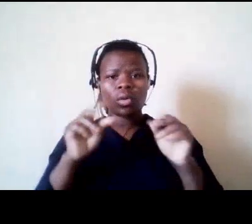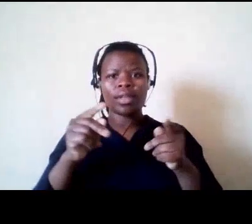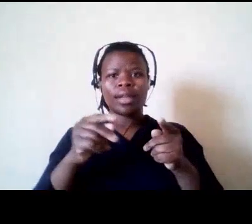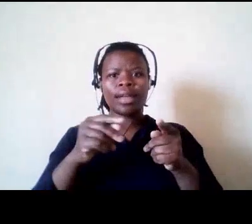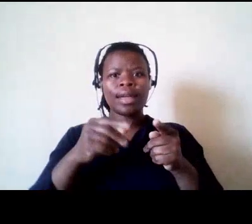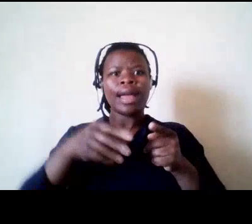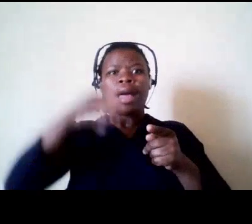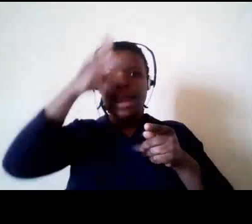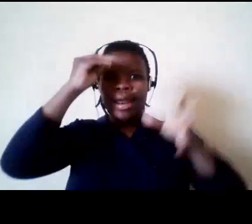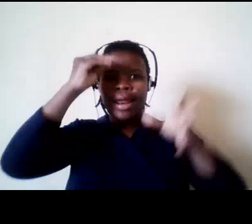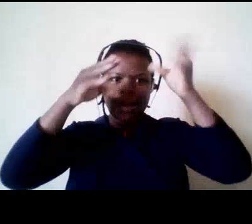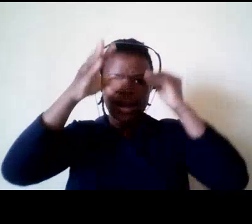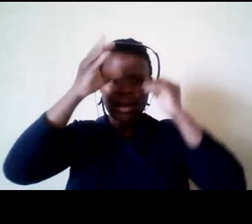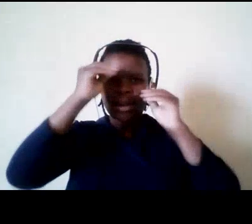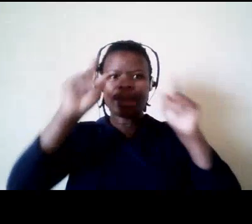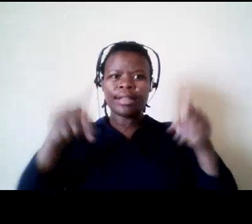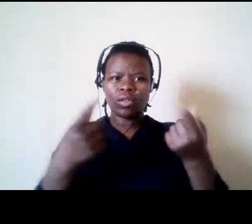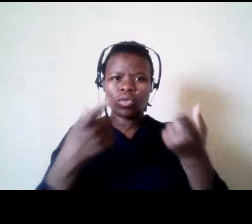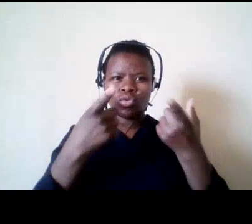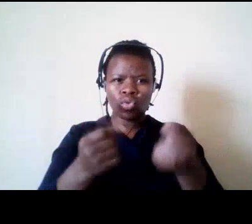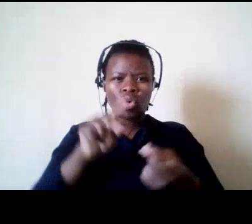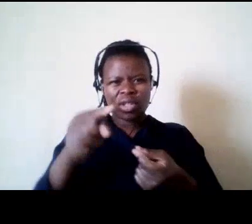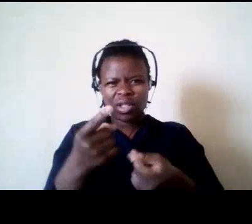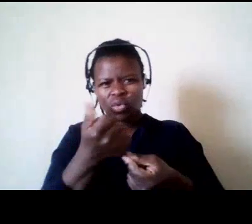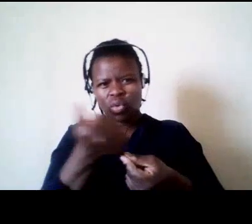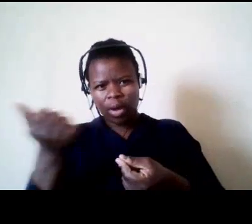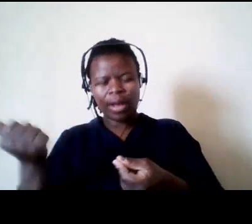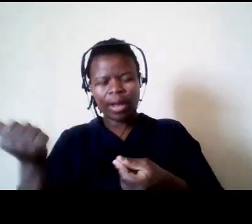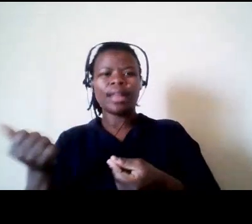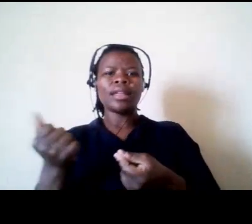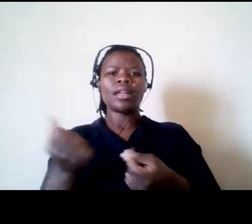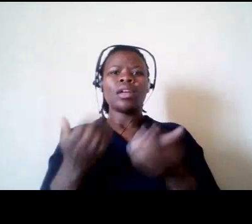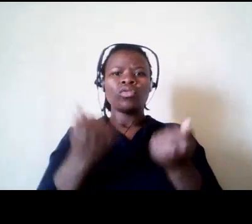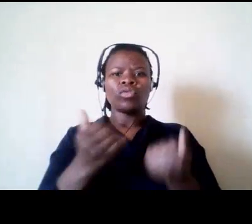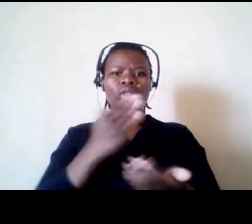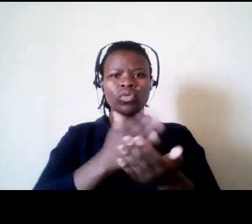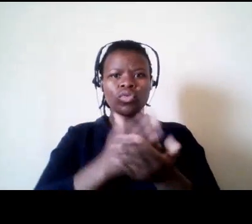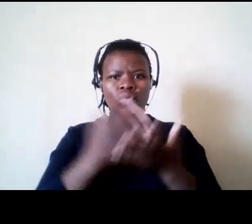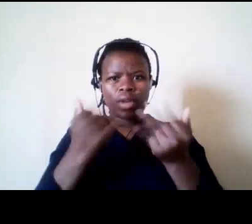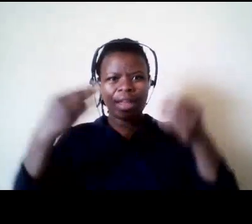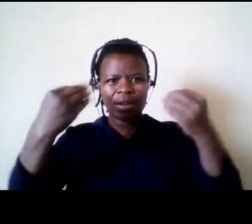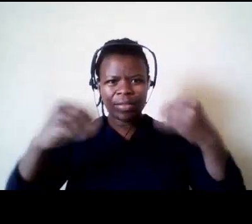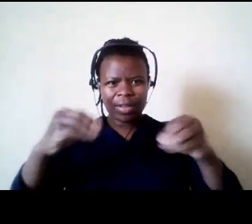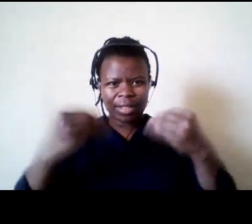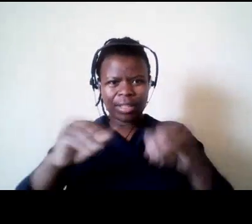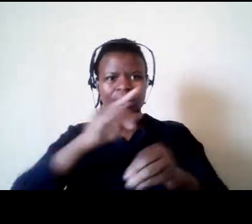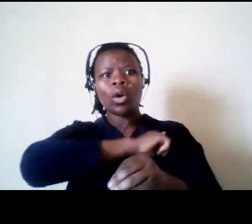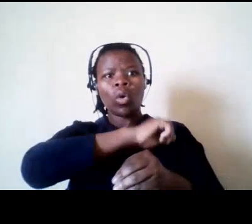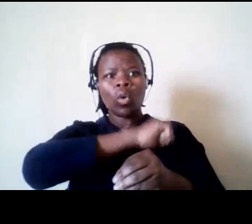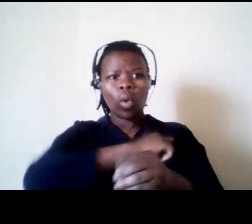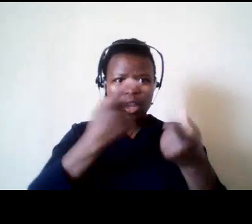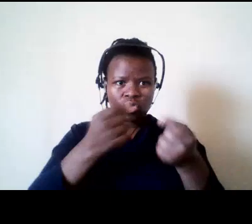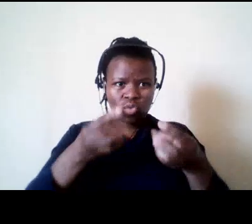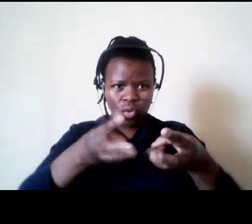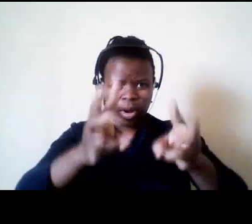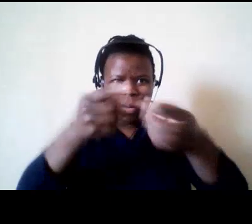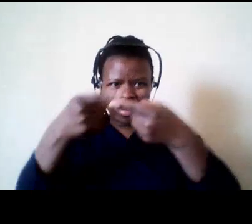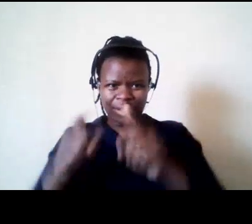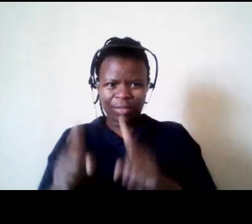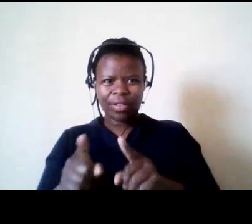do certain things in a particular scenario, there's a reason why they're able to do it in a different scenario. What sort of supports